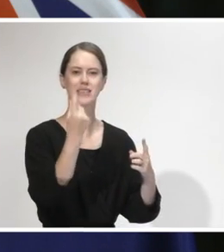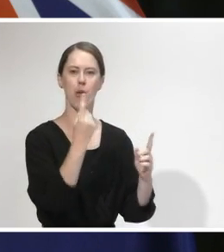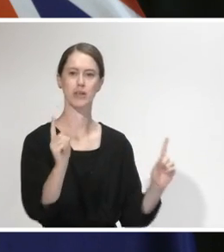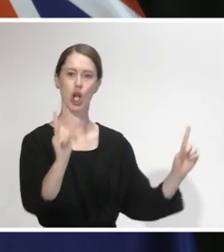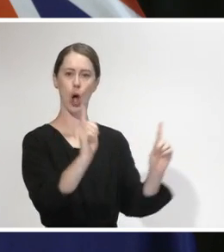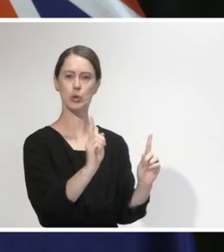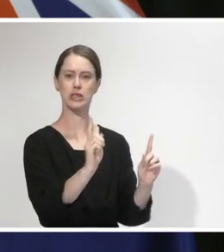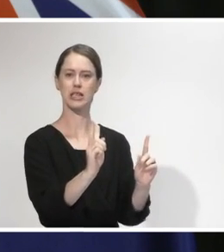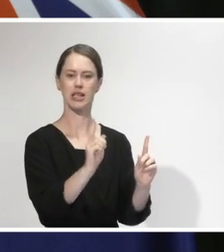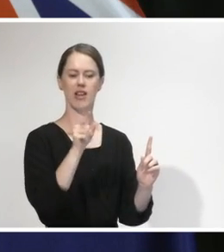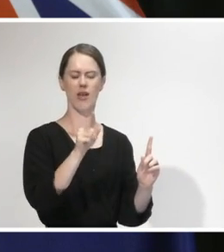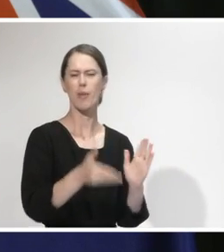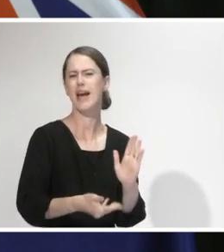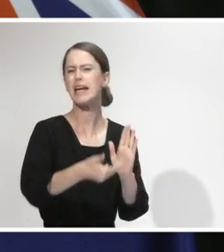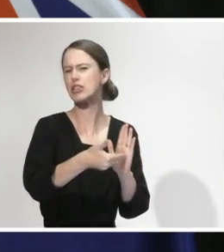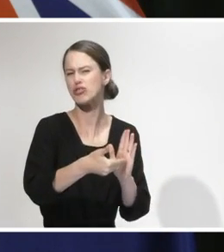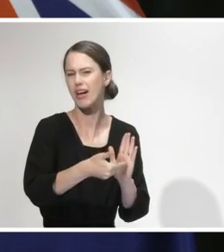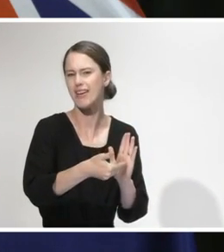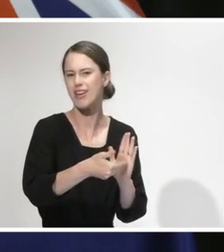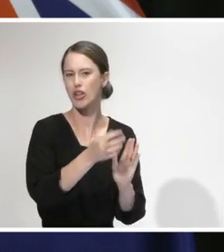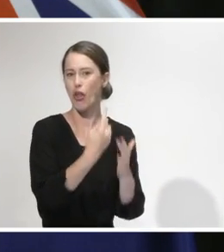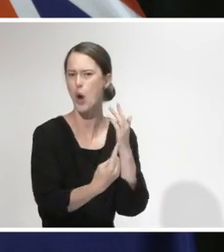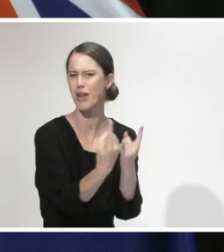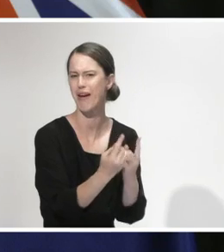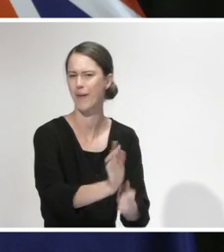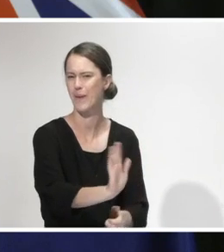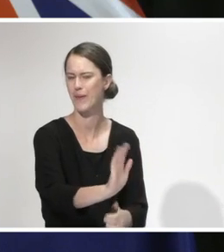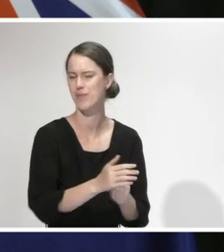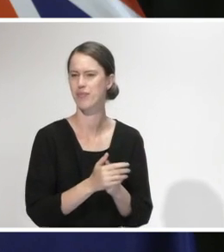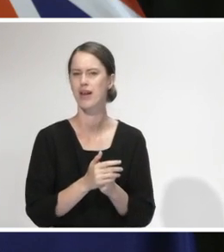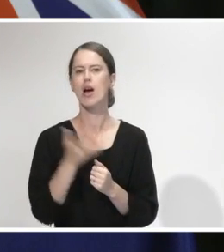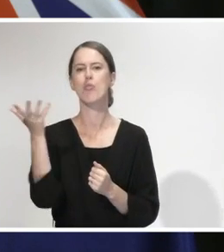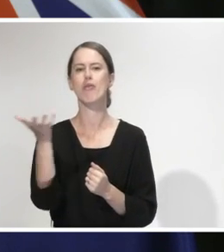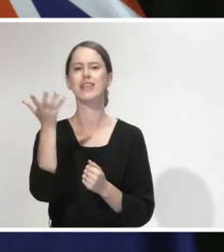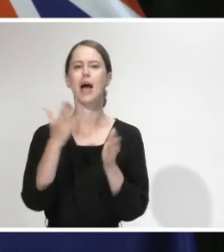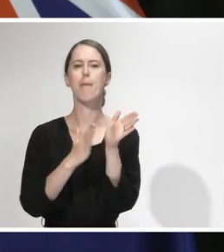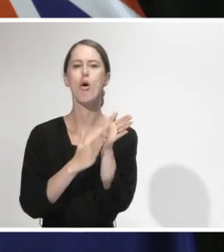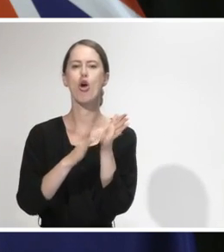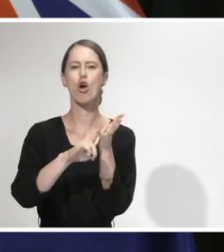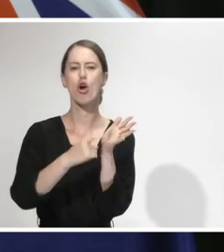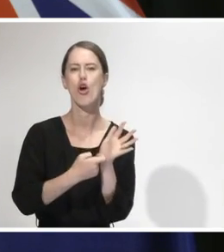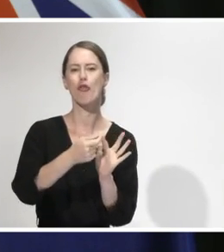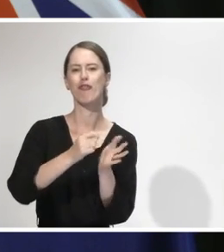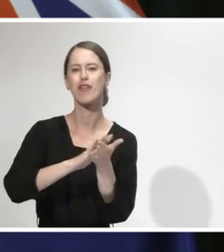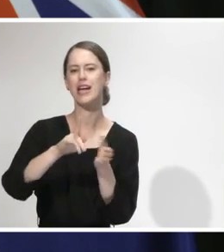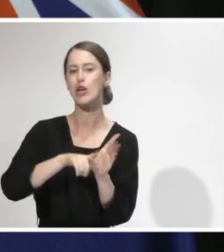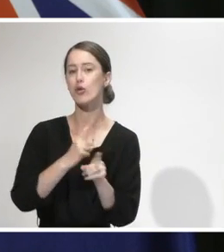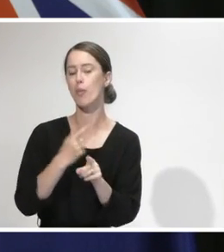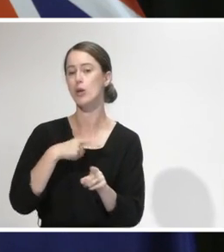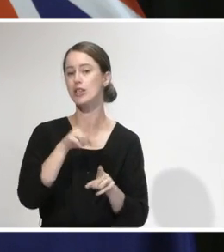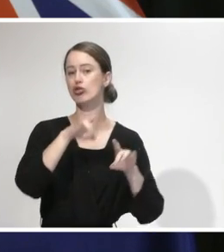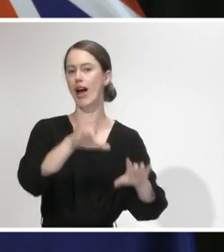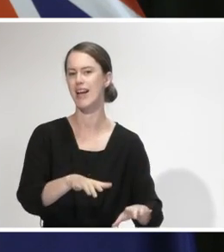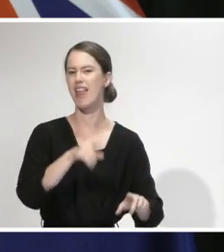supplementary to that. Professor Murphy talked about this because Australia is looking at this, and their view is they would need to have